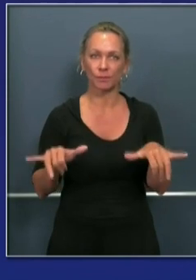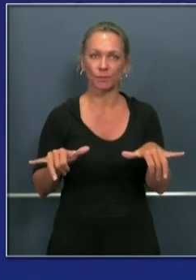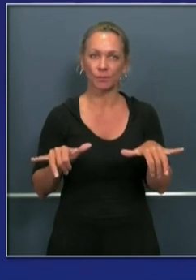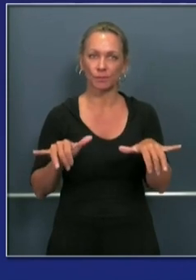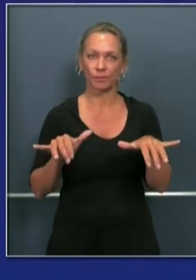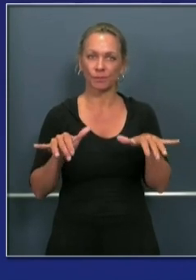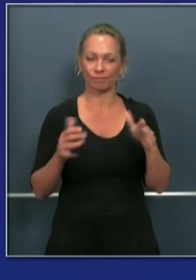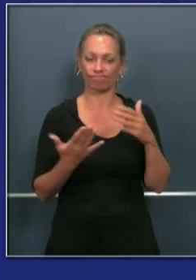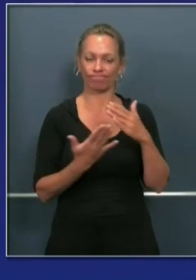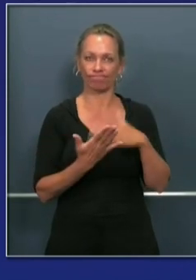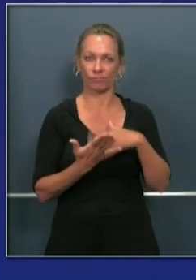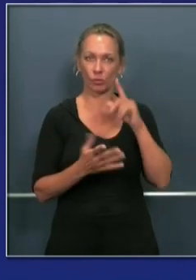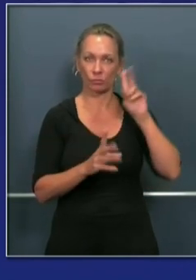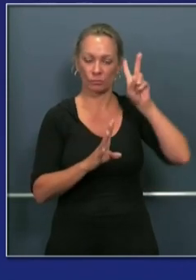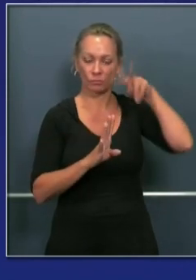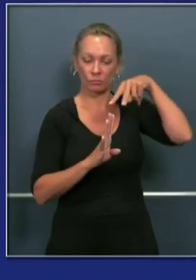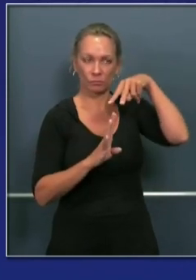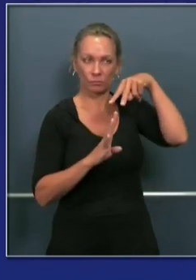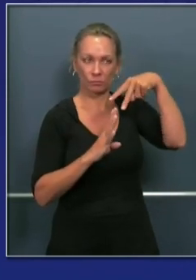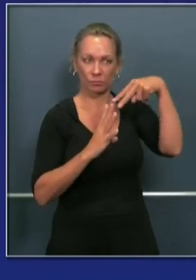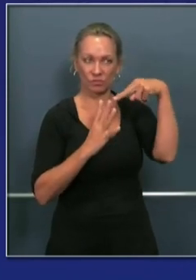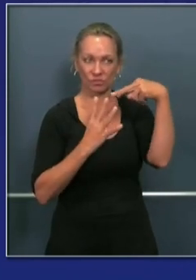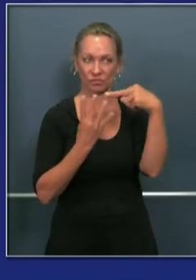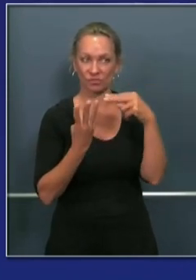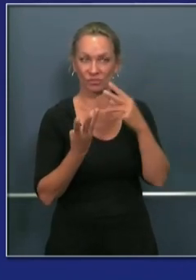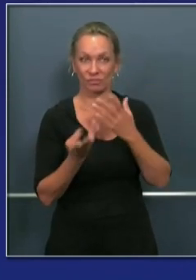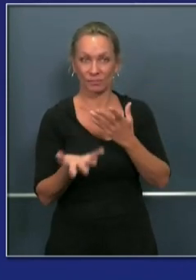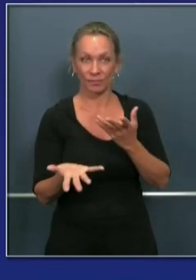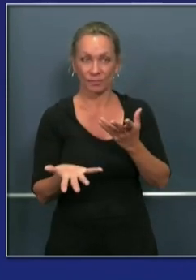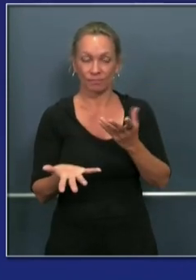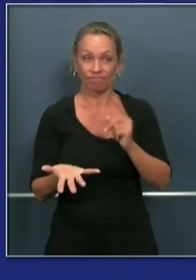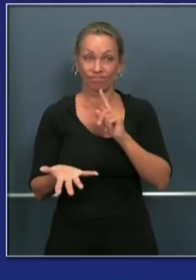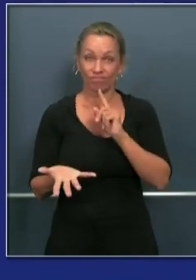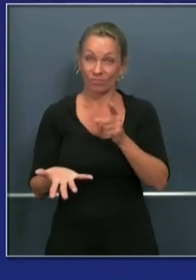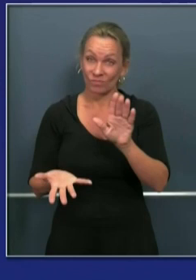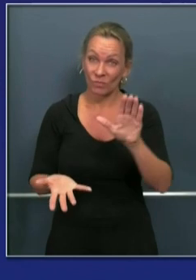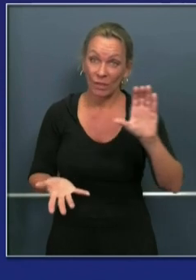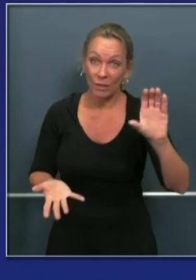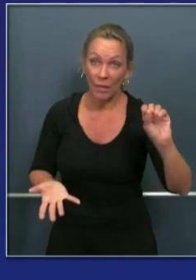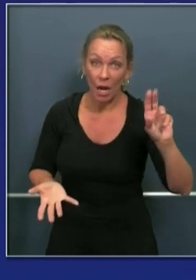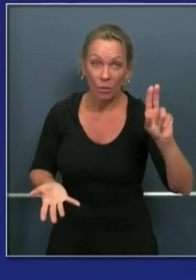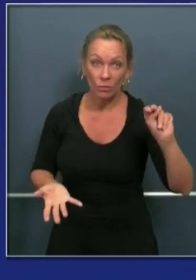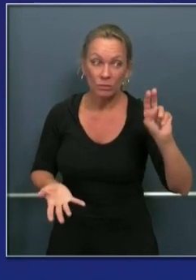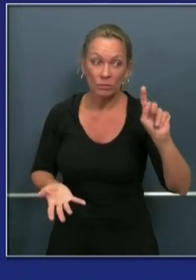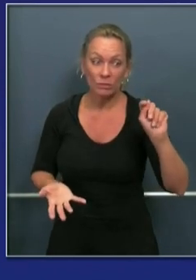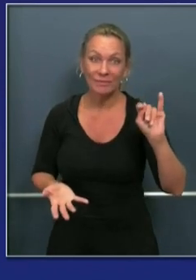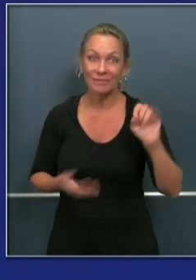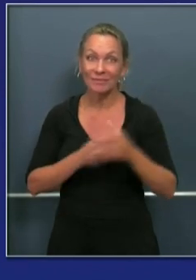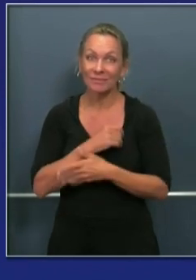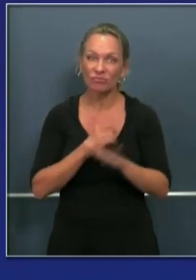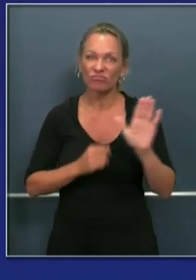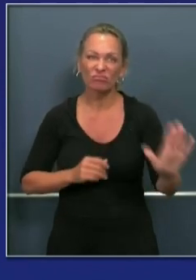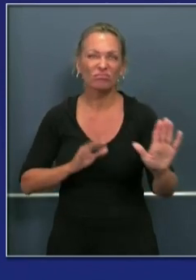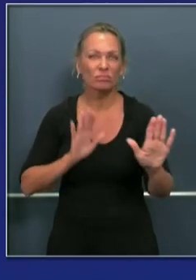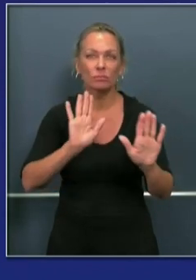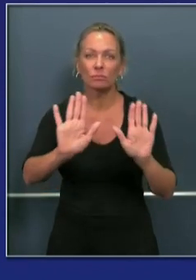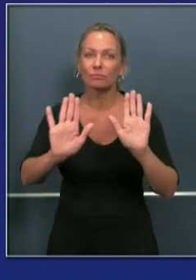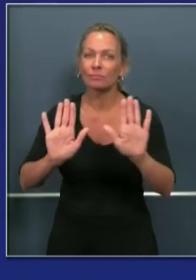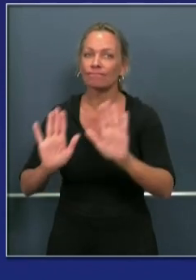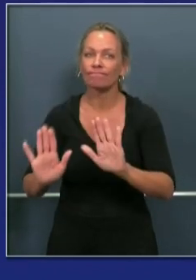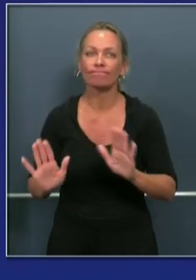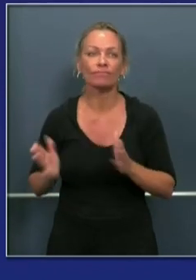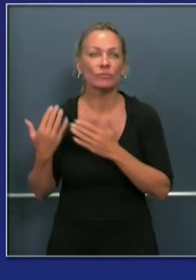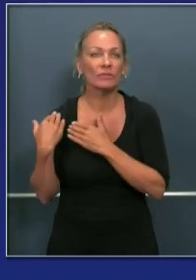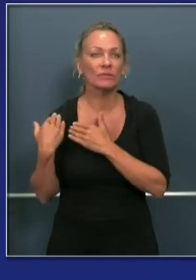implications statewide, and we will continue to look at it not just at the county level, not just at the regional level, but statewide in order to